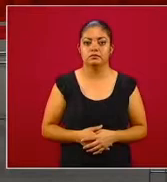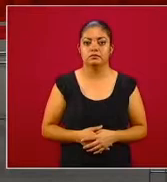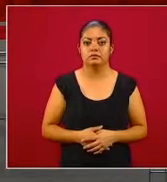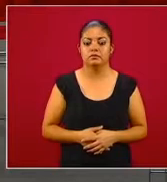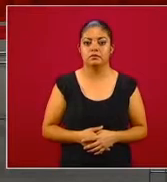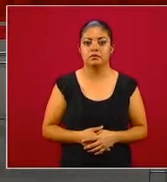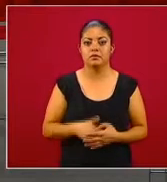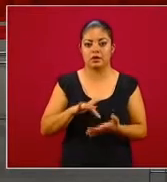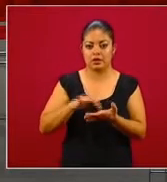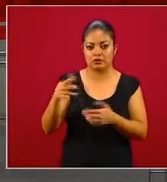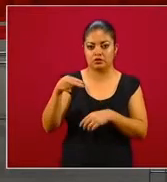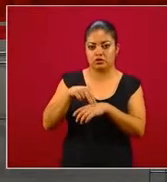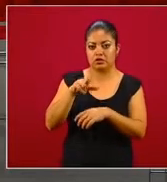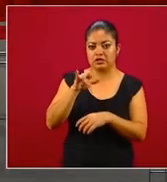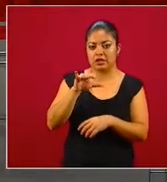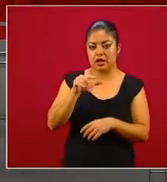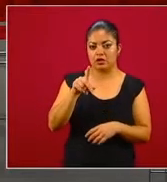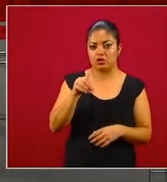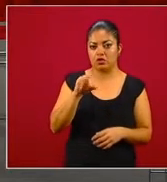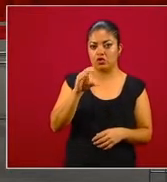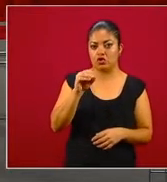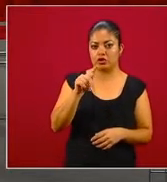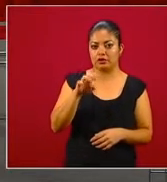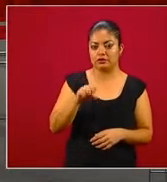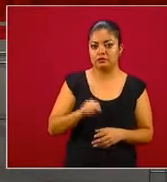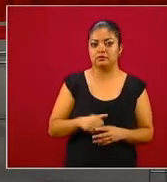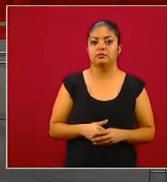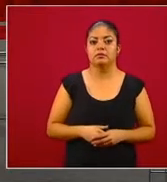Thank you, Dr. Ricardo Cortes.